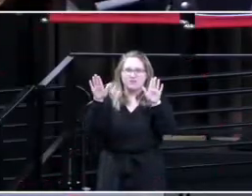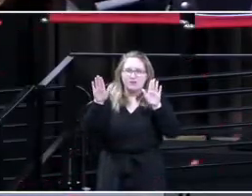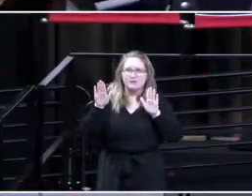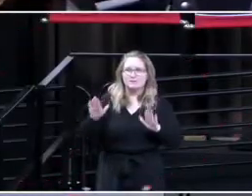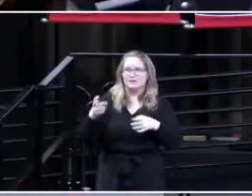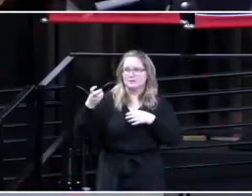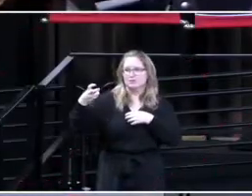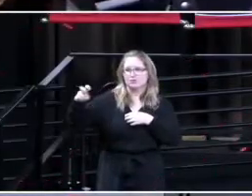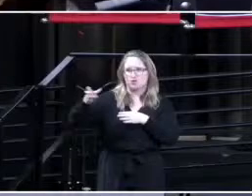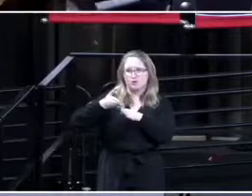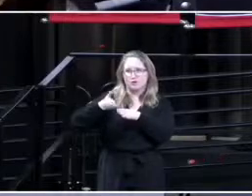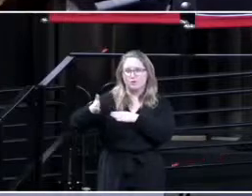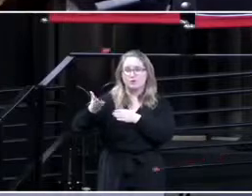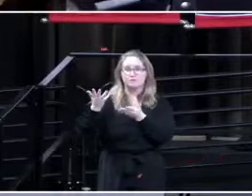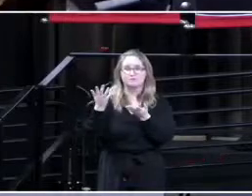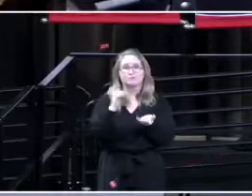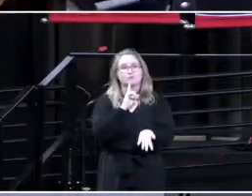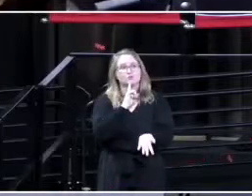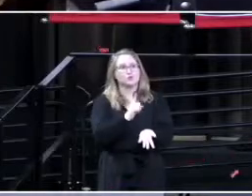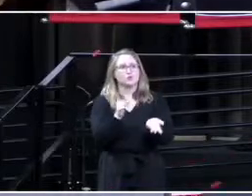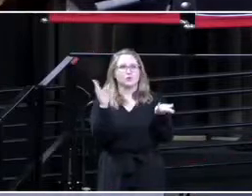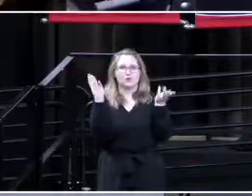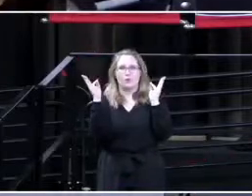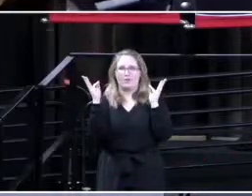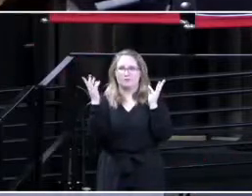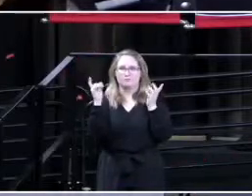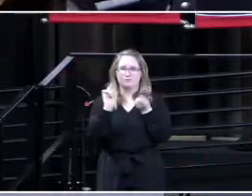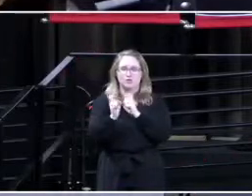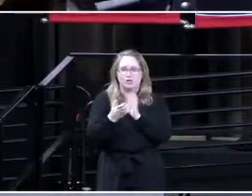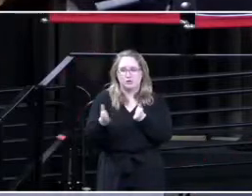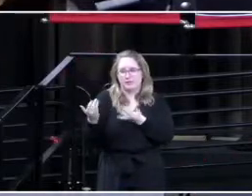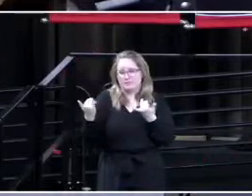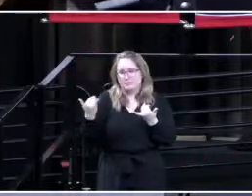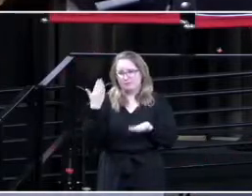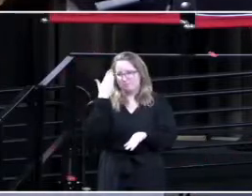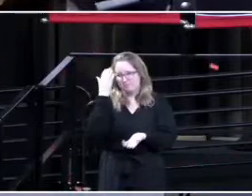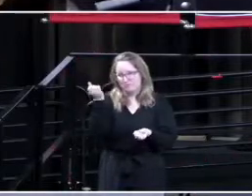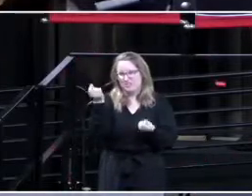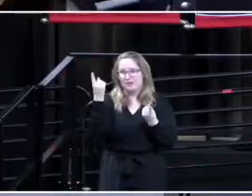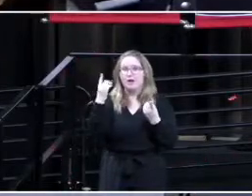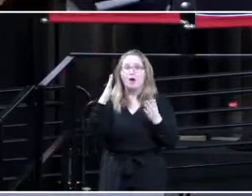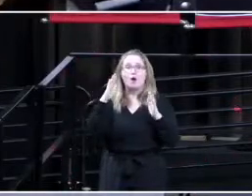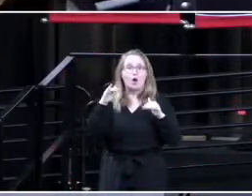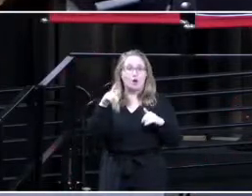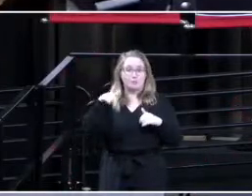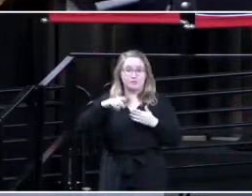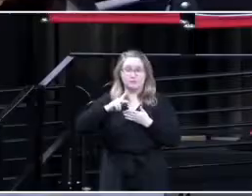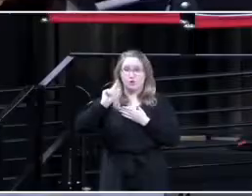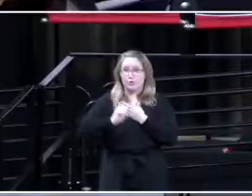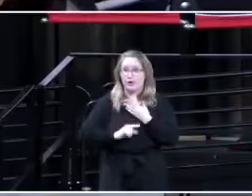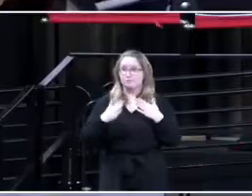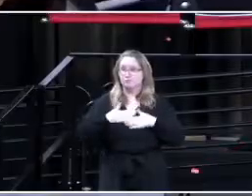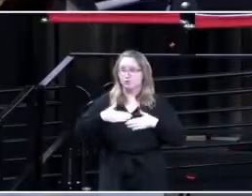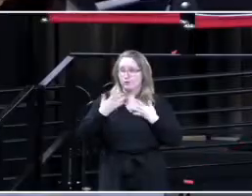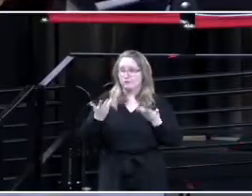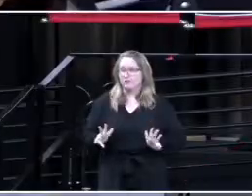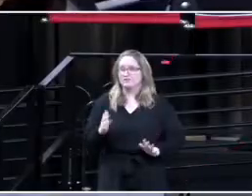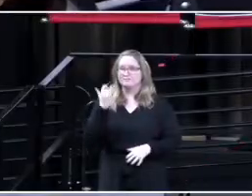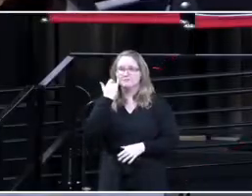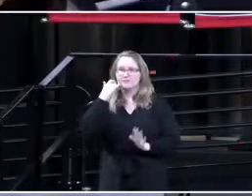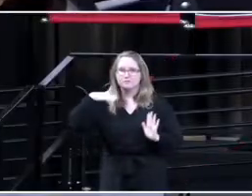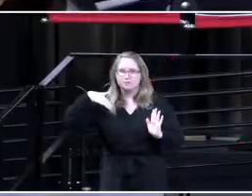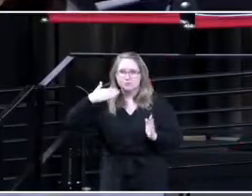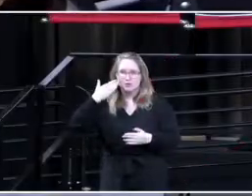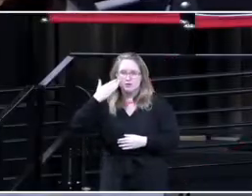ahead. While it's true that the weather changed our plans today, we hope you've enjoyed this program. And in case you have not